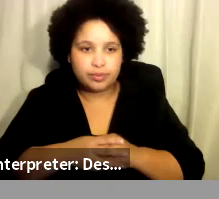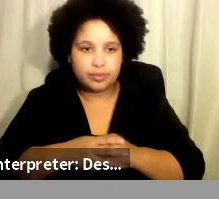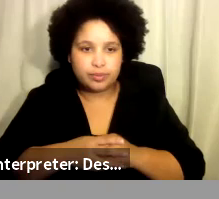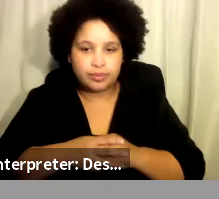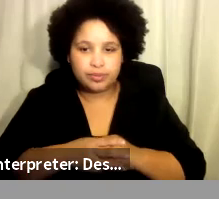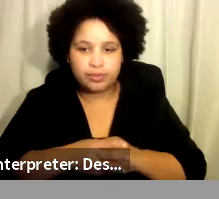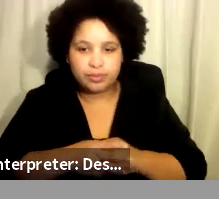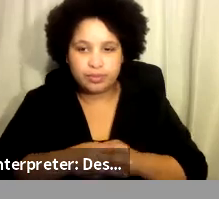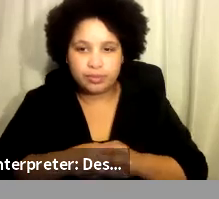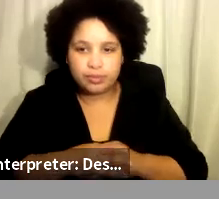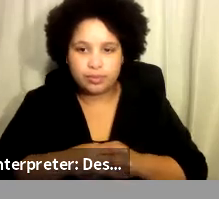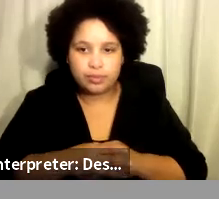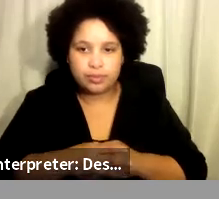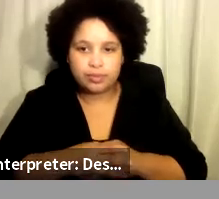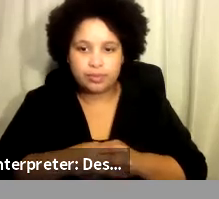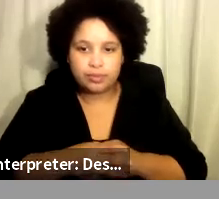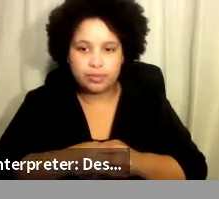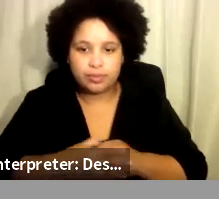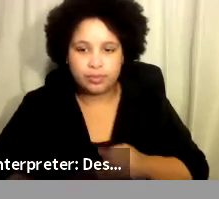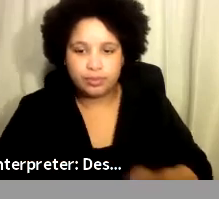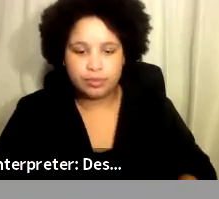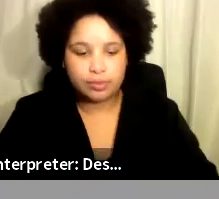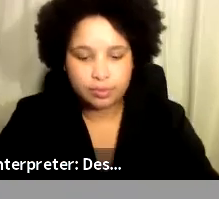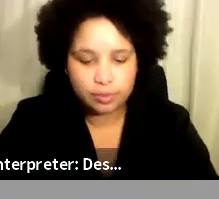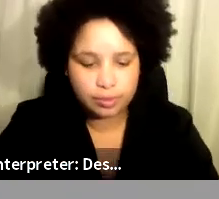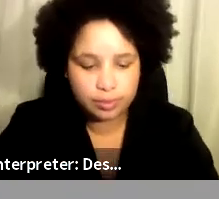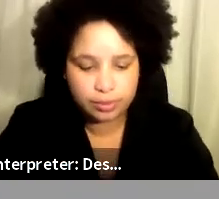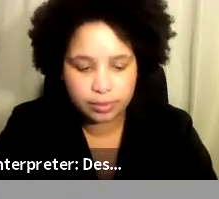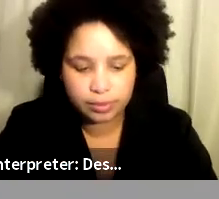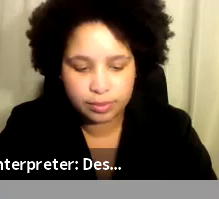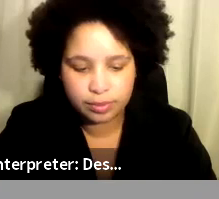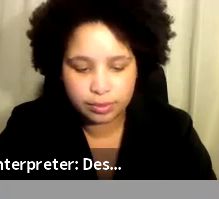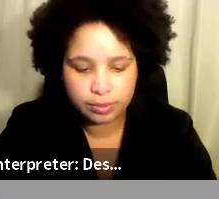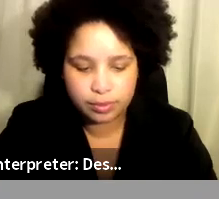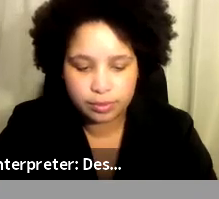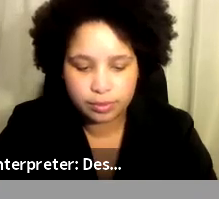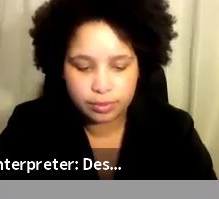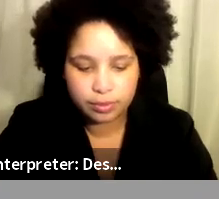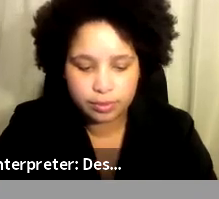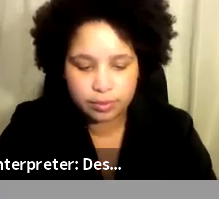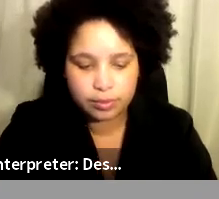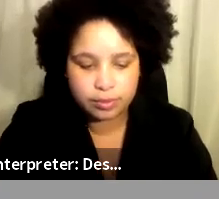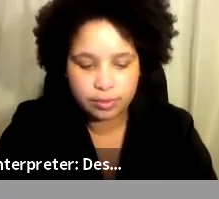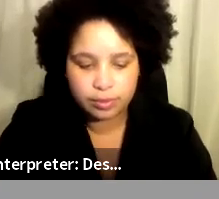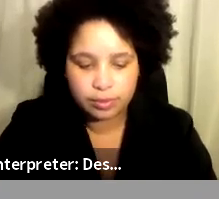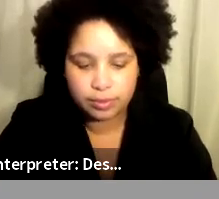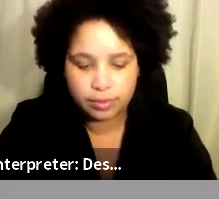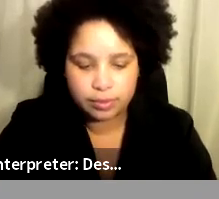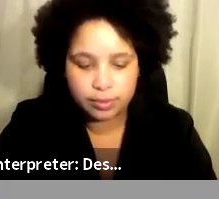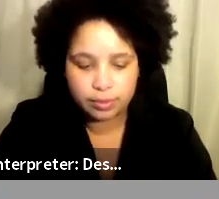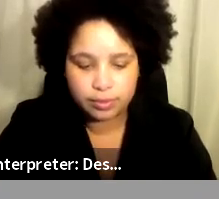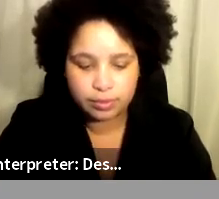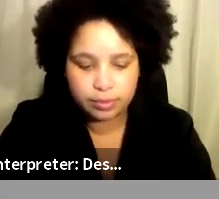And then for our preschool staff, can you help me in typing those phone numbers out? Either Ms. Smith or Ms. Oria or Ms.